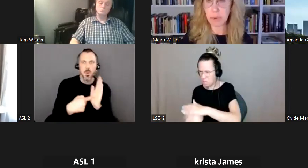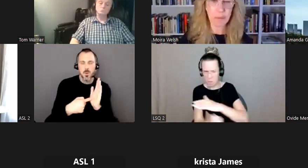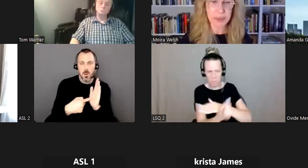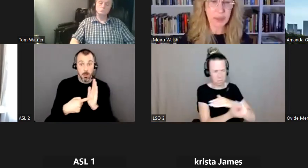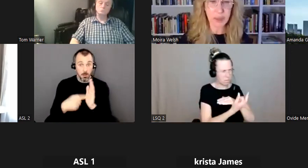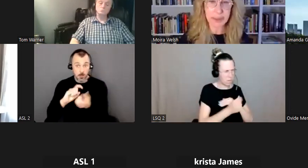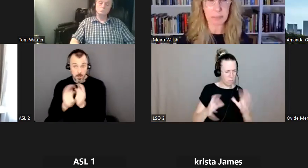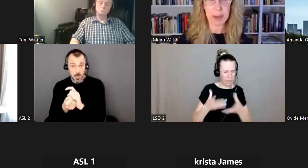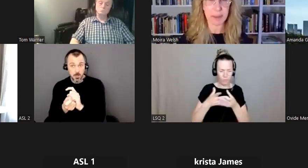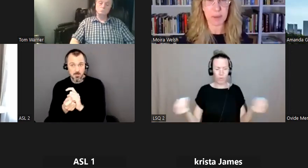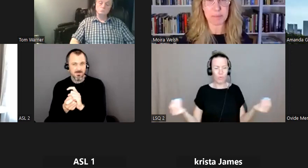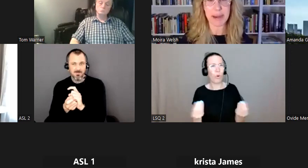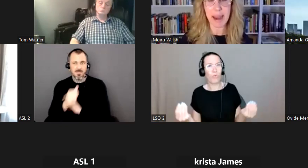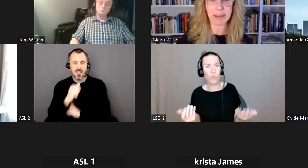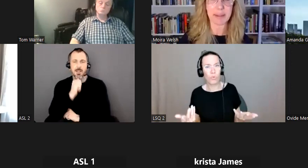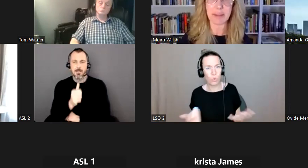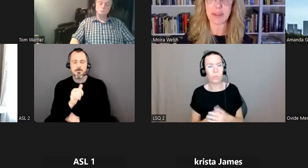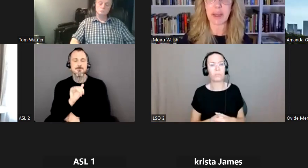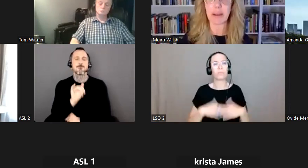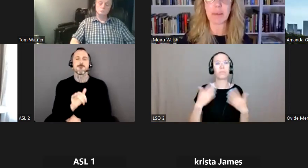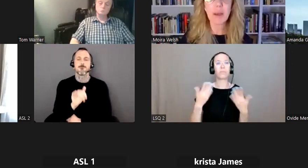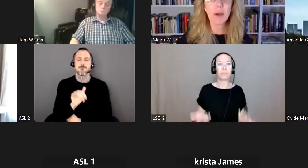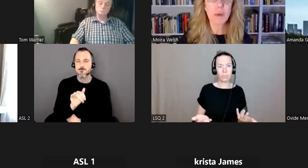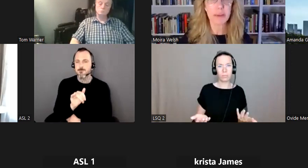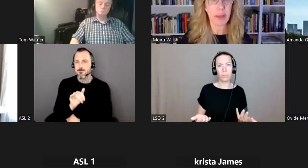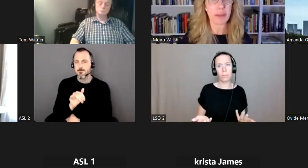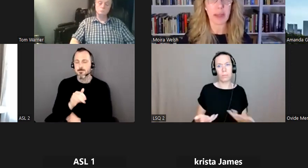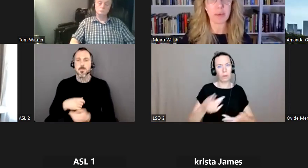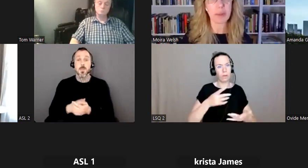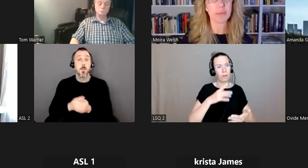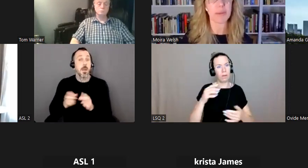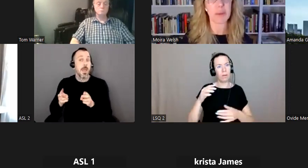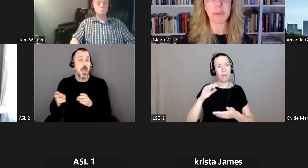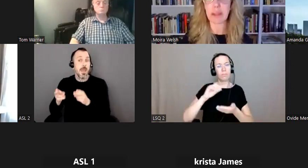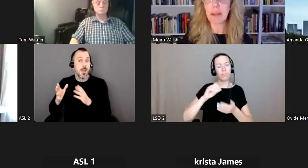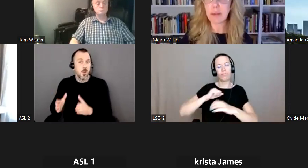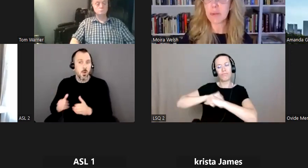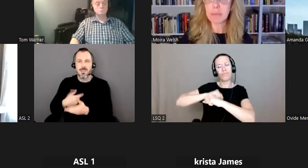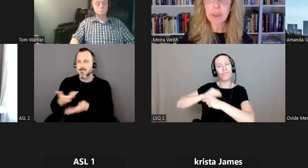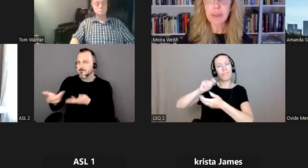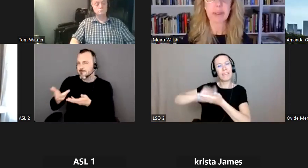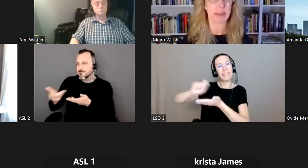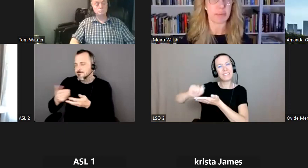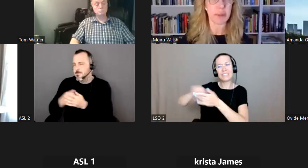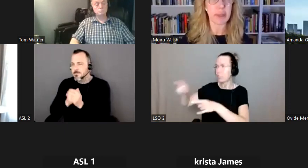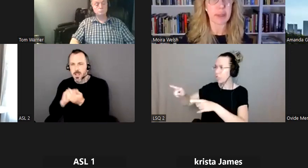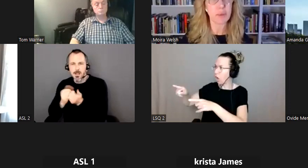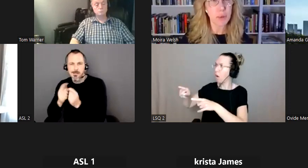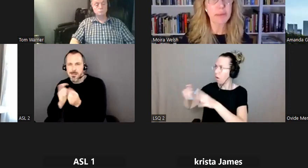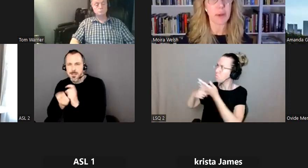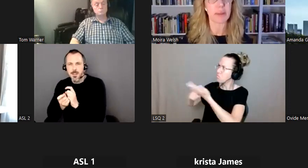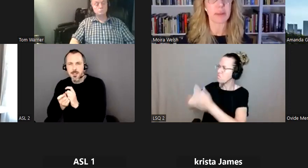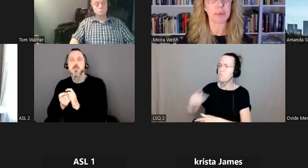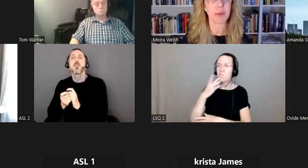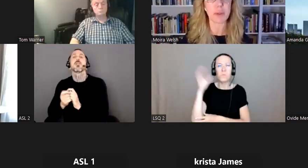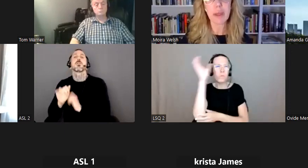through conversations and debates with my editor at the time, we decided that I would look for something that was completely different and try